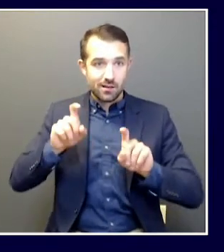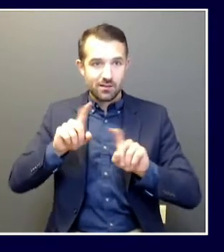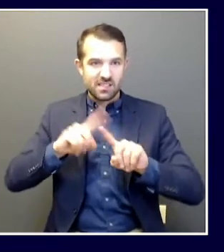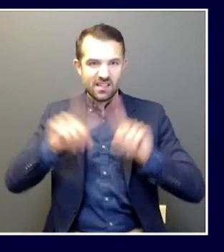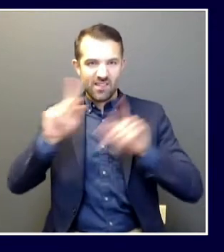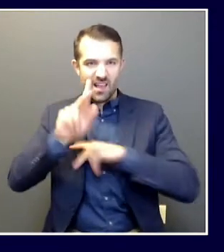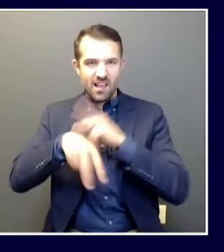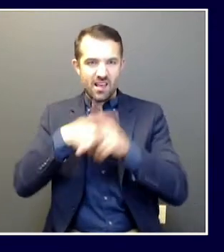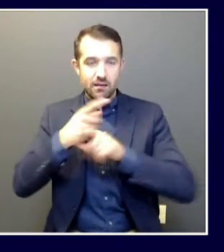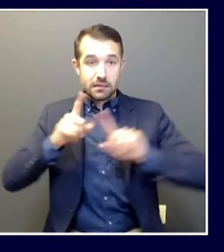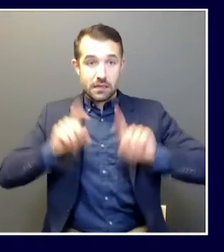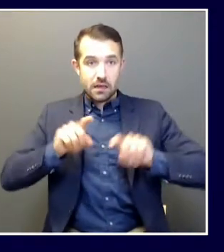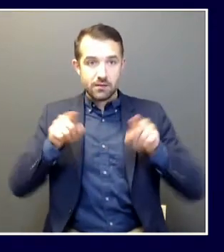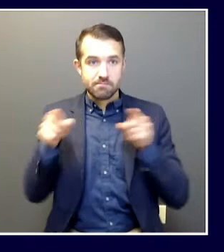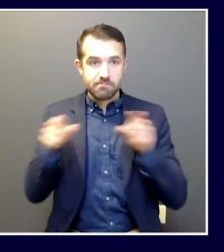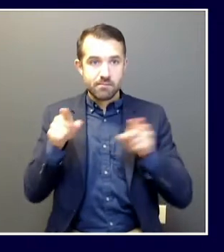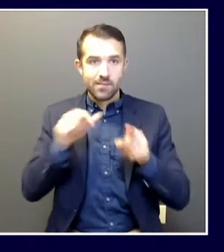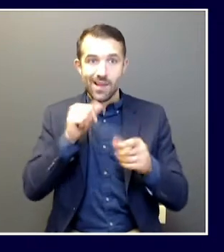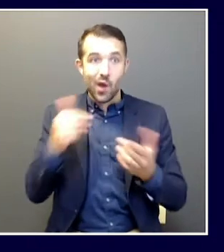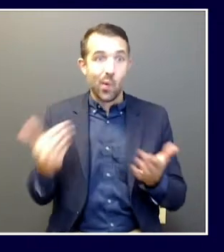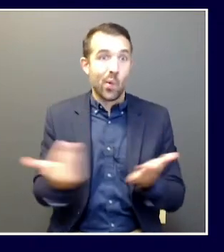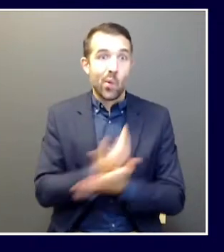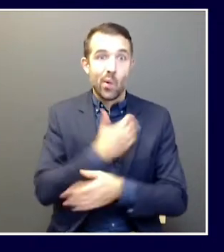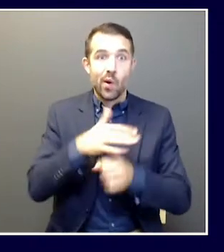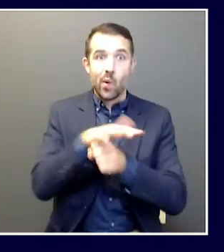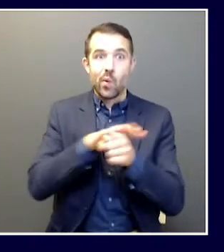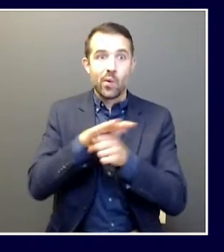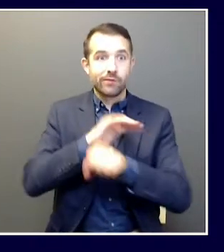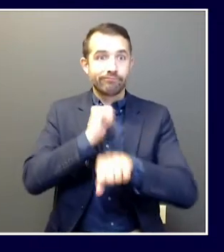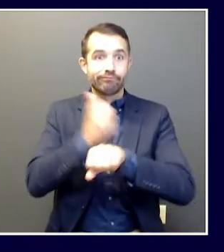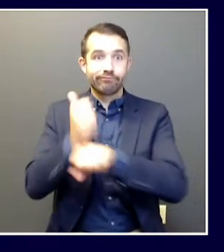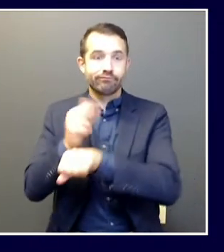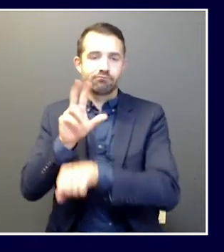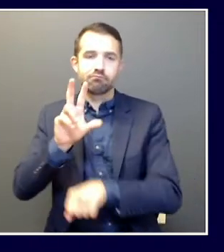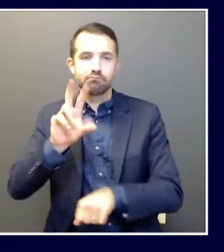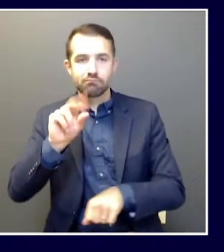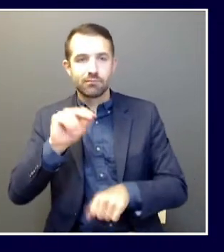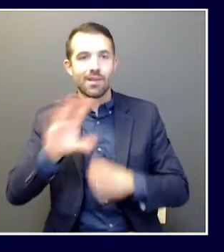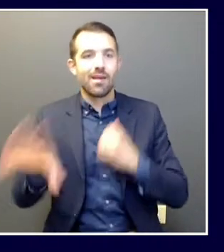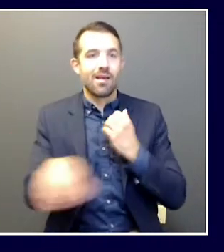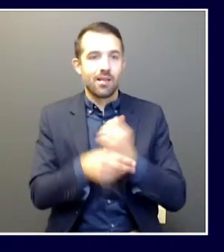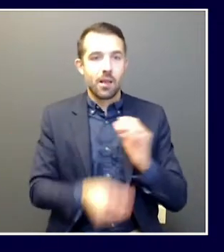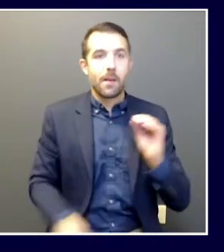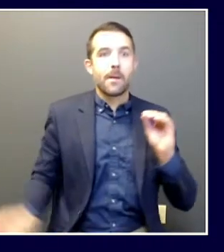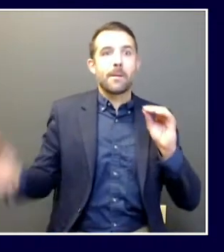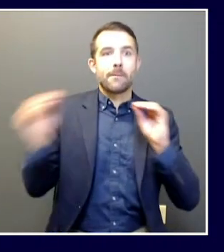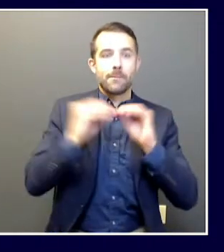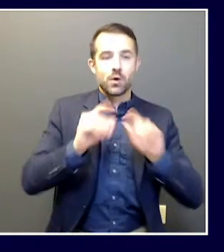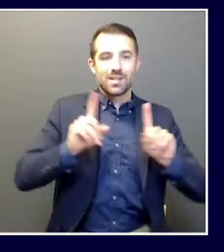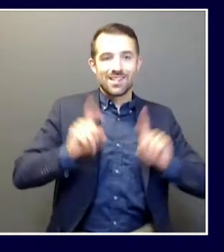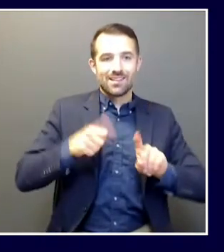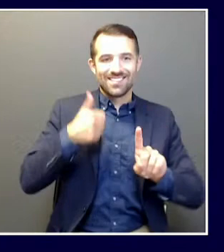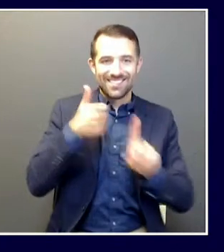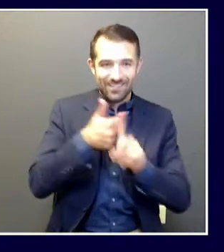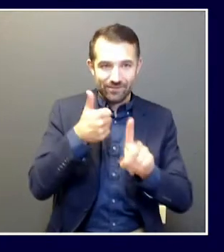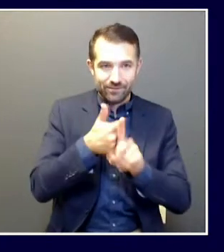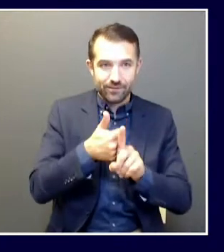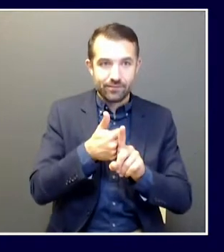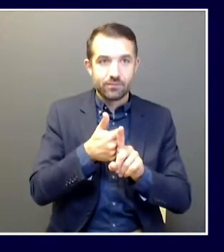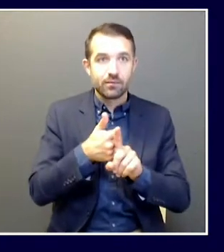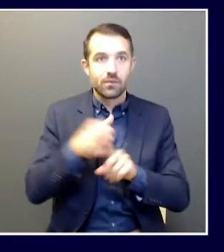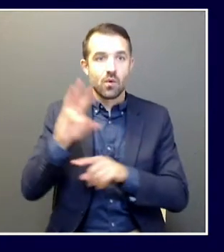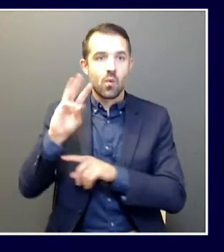a new testing site, but there's additional testing that will be available at those Walgreens. All that said, we are working